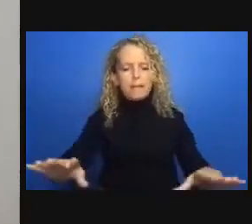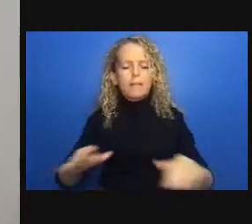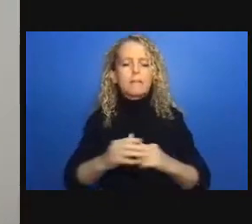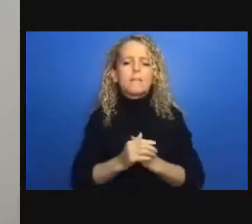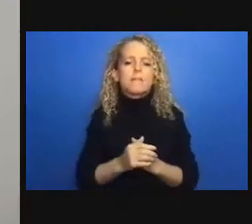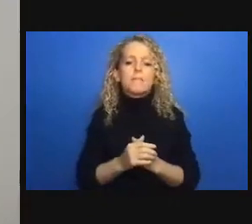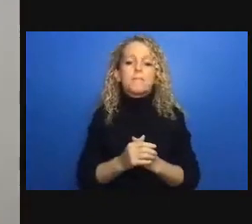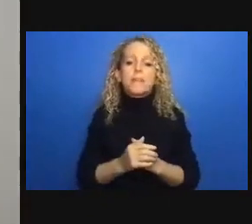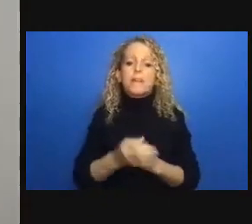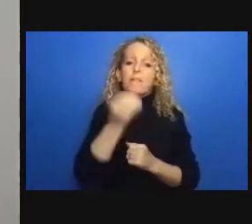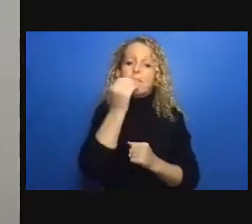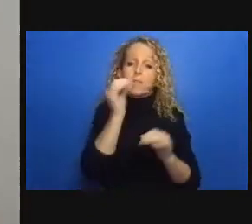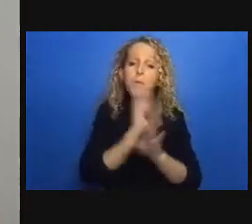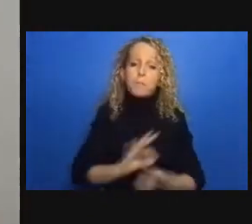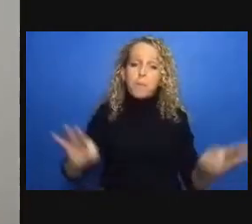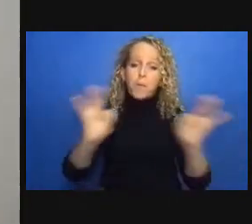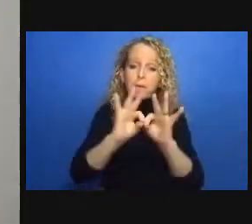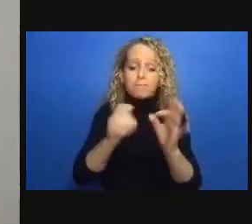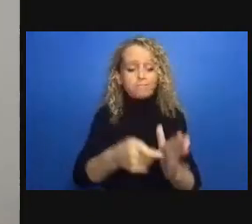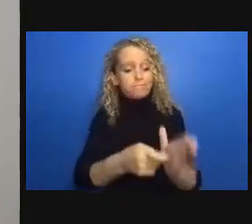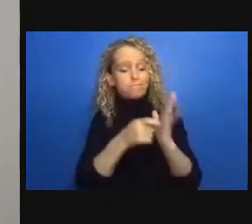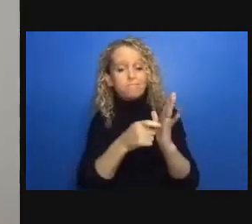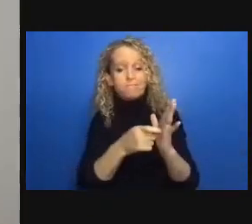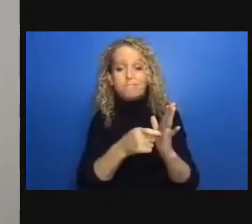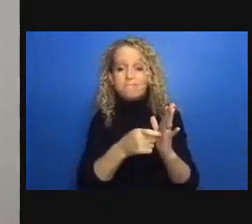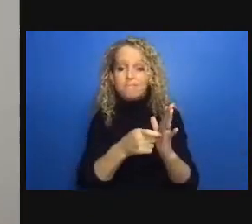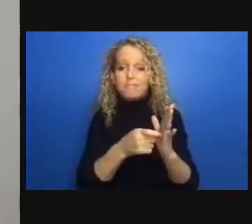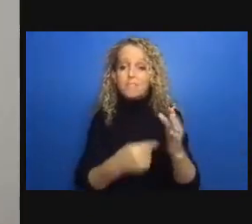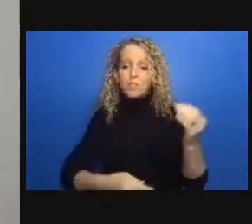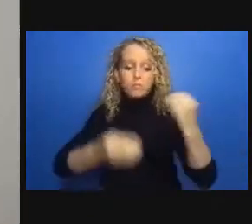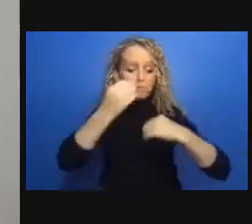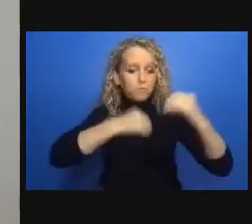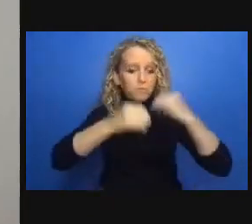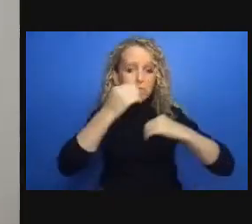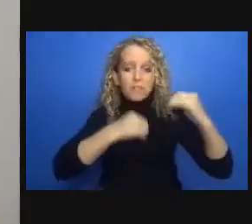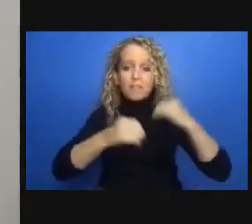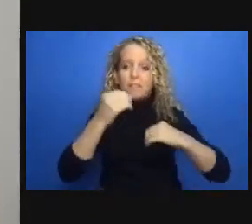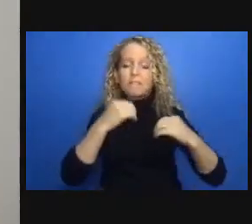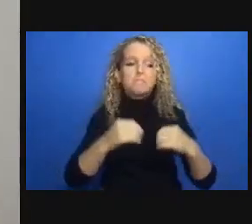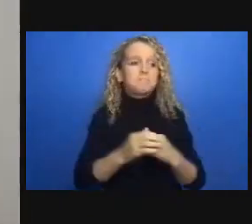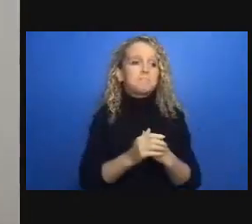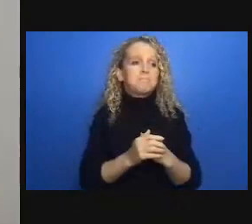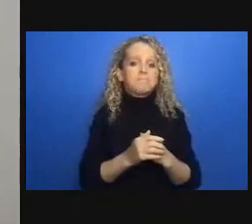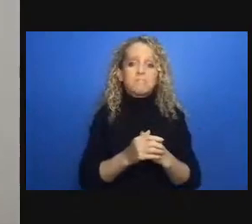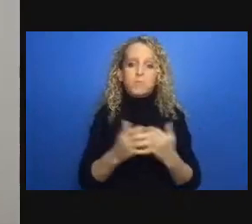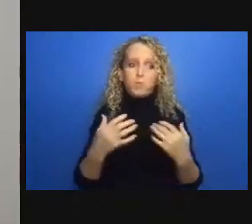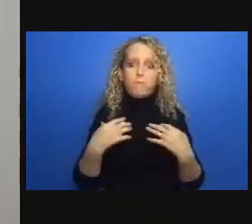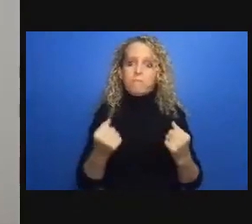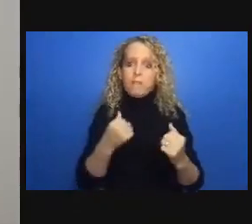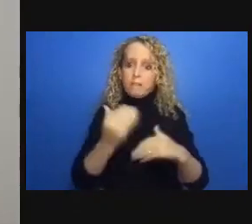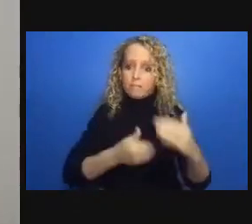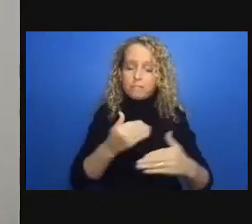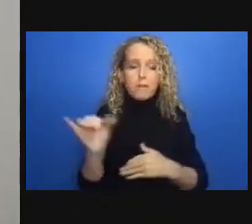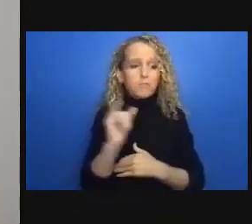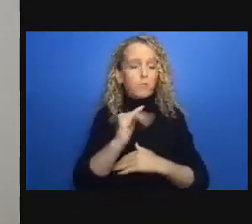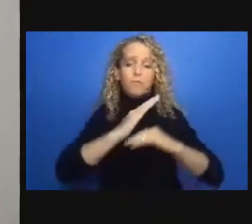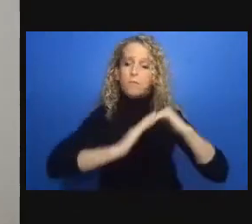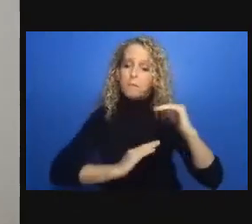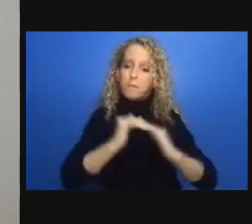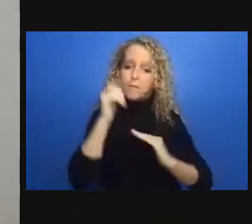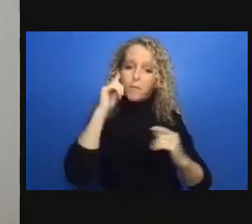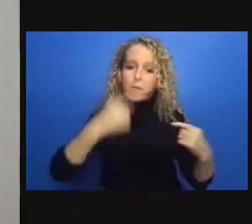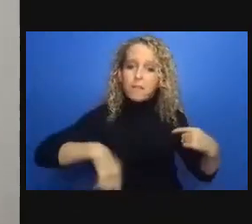It's crucial, not only as a sustenance to us, as a nourishment, but also as a comfort and a routine. And what I've learned through this report is